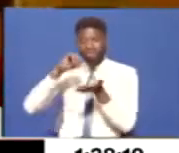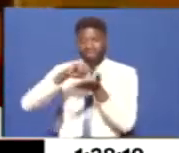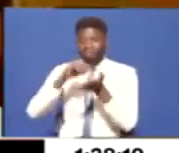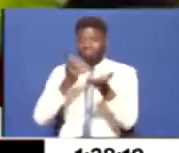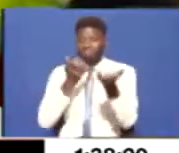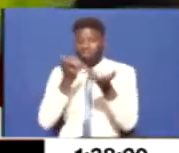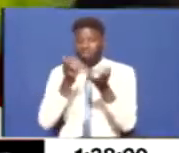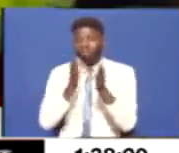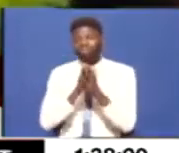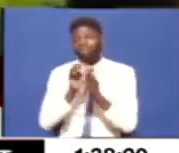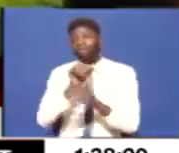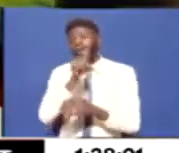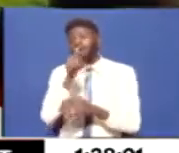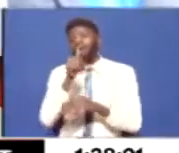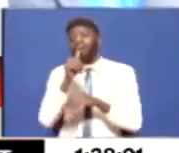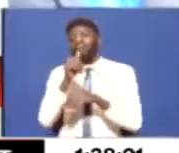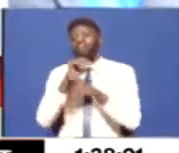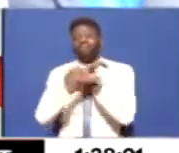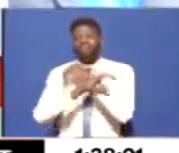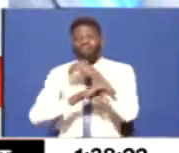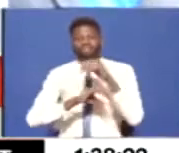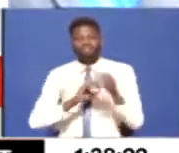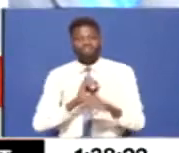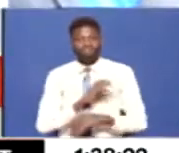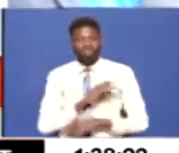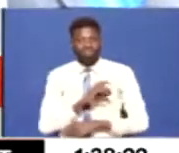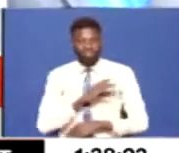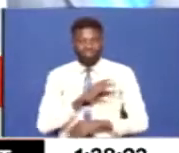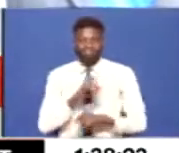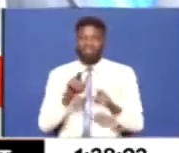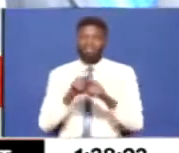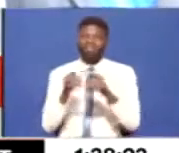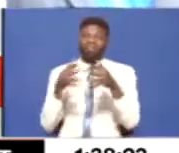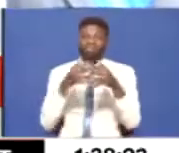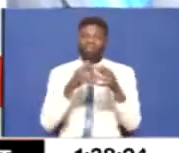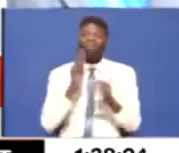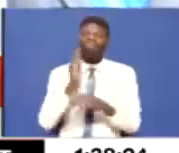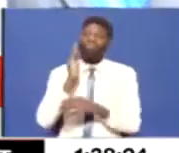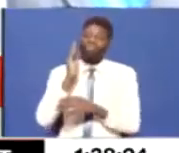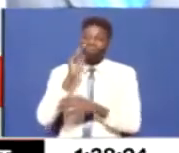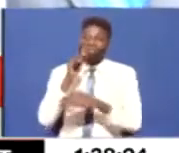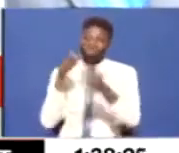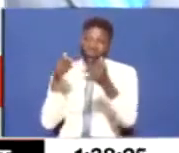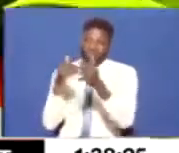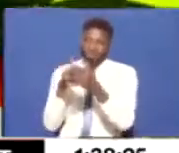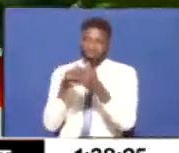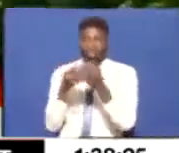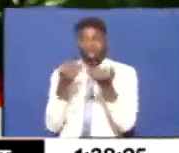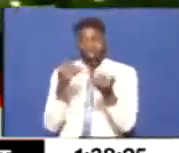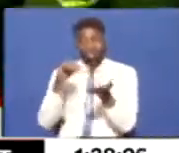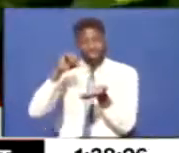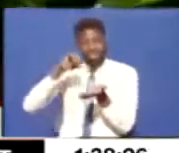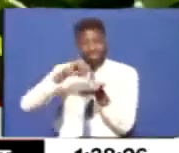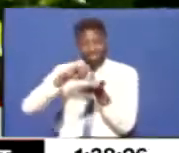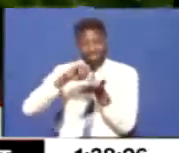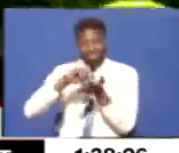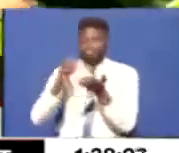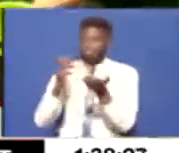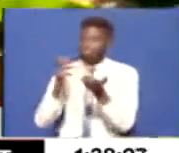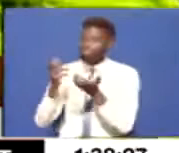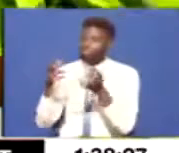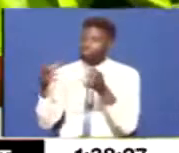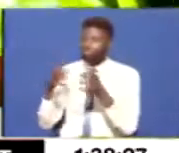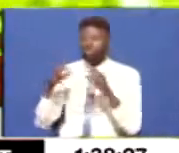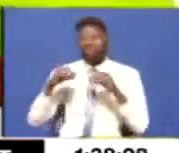countries that fear being sanctioned by Washington. Bomet County Governor Hillary Barchock has said Iranian tea buyers have agreed to buy tea